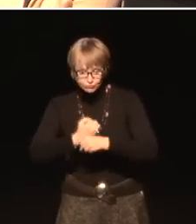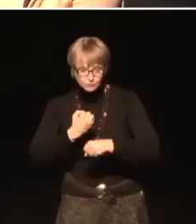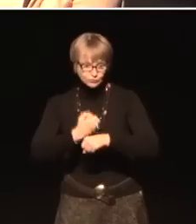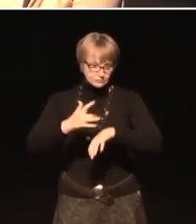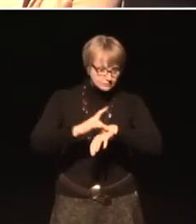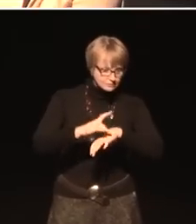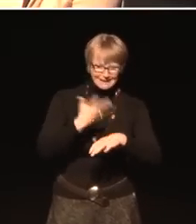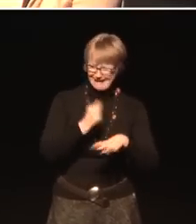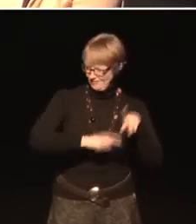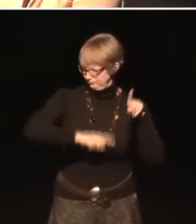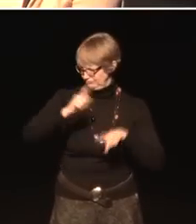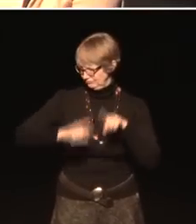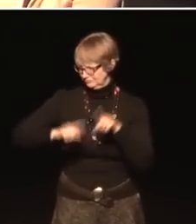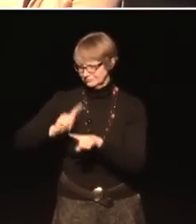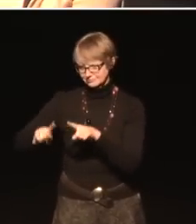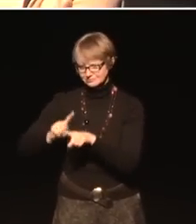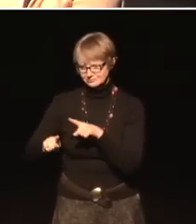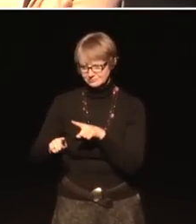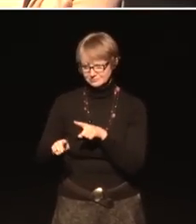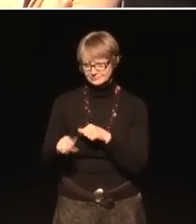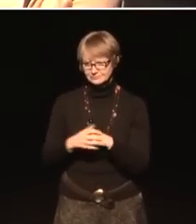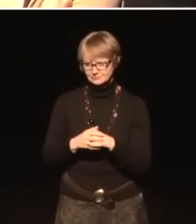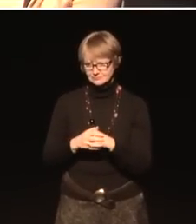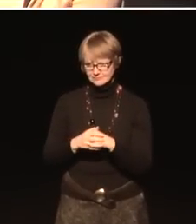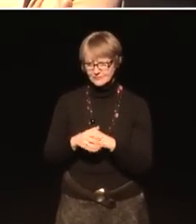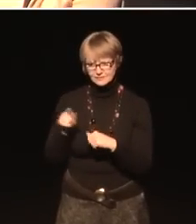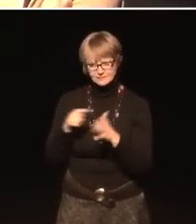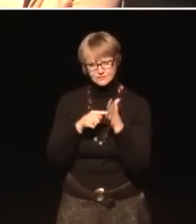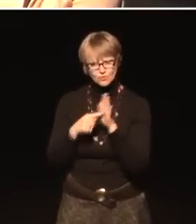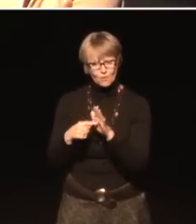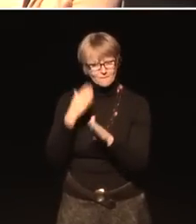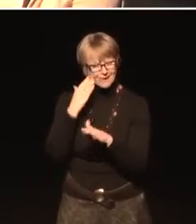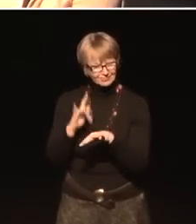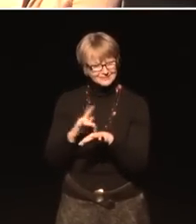is a problem, I think, for Black theatre.